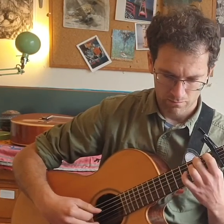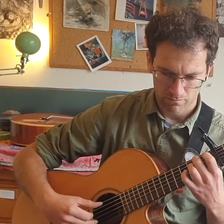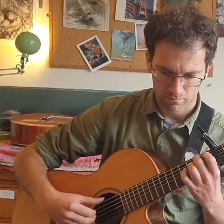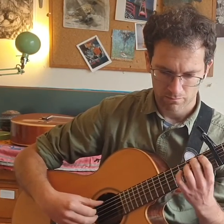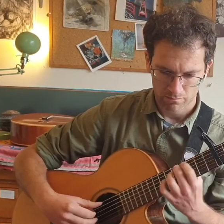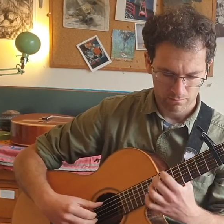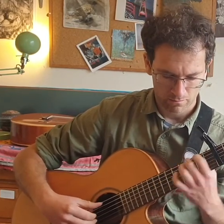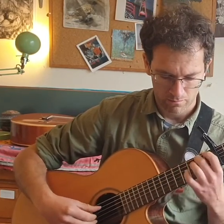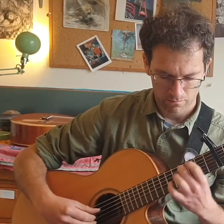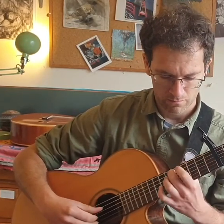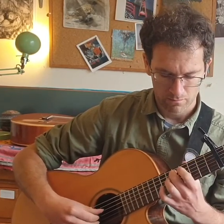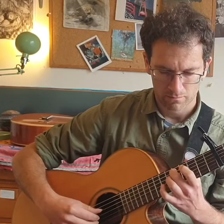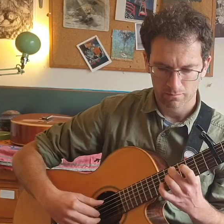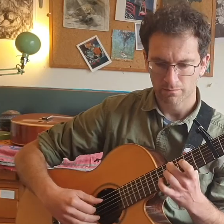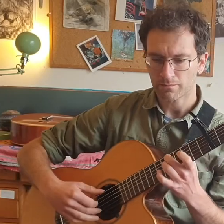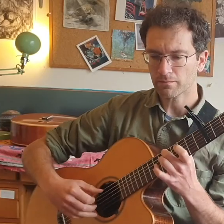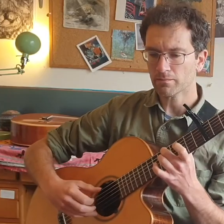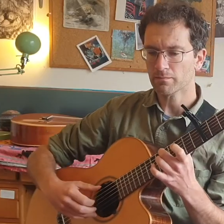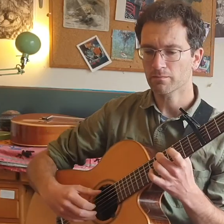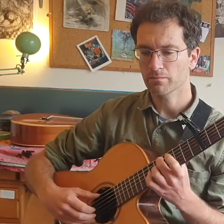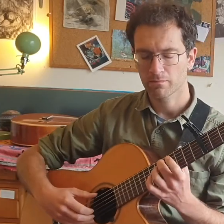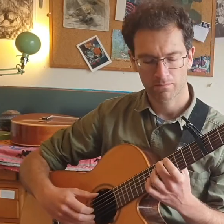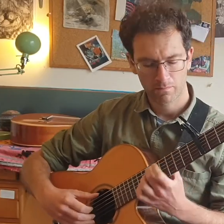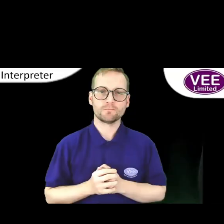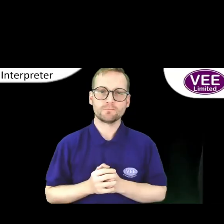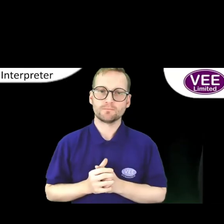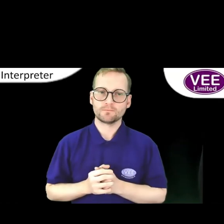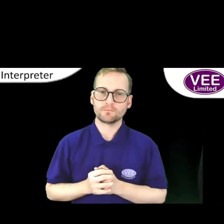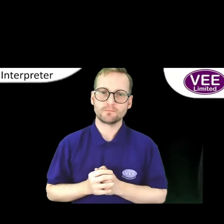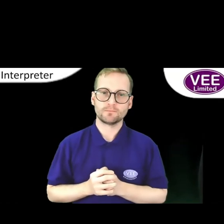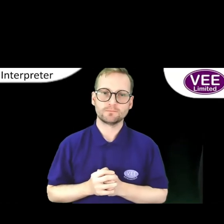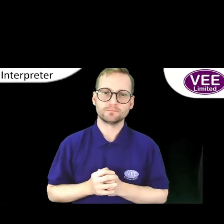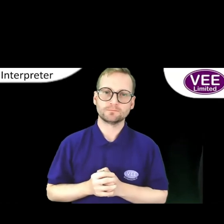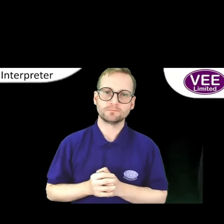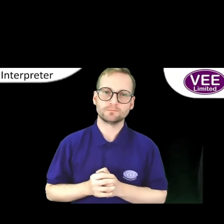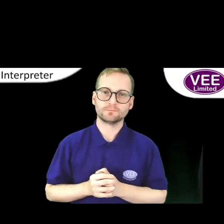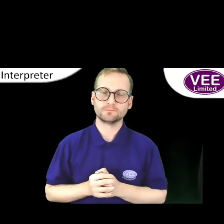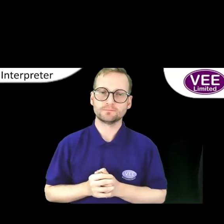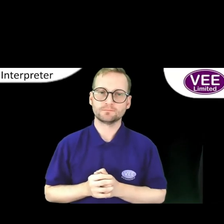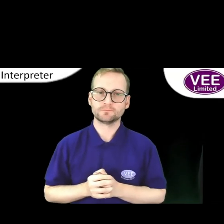Thank you.